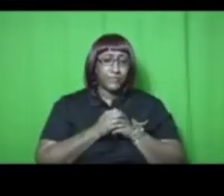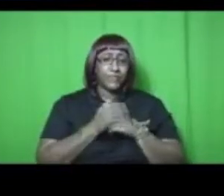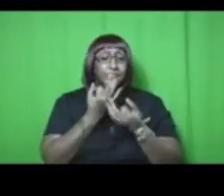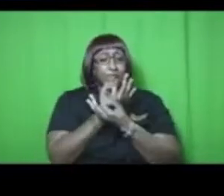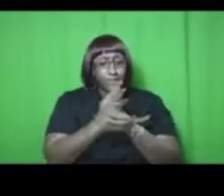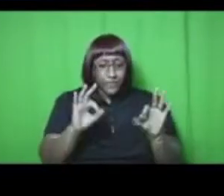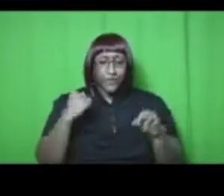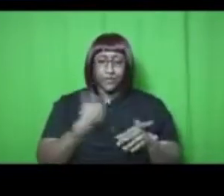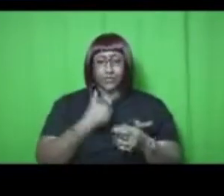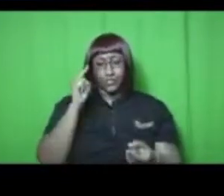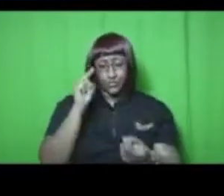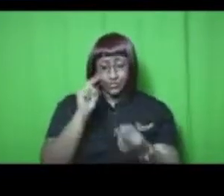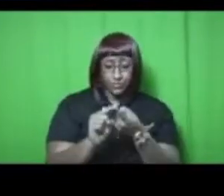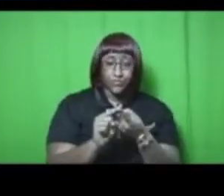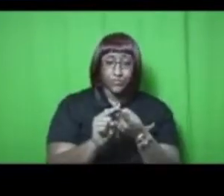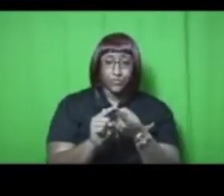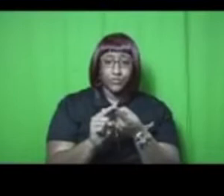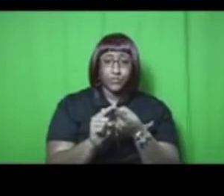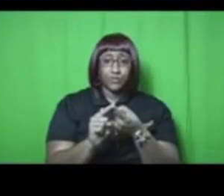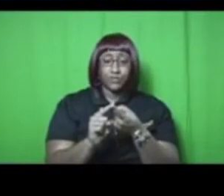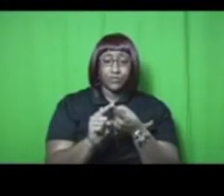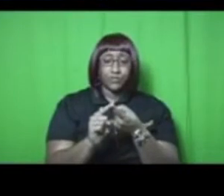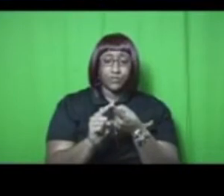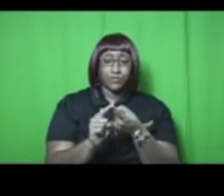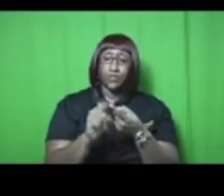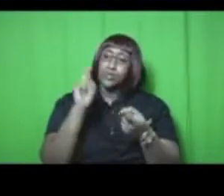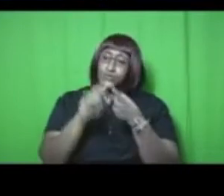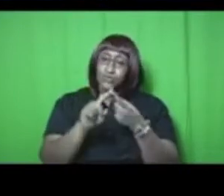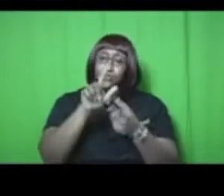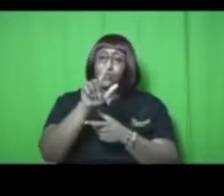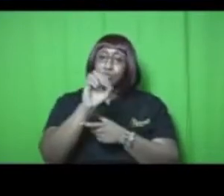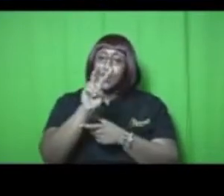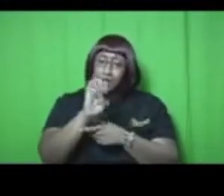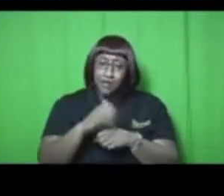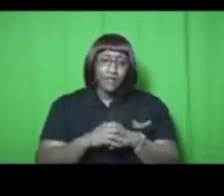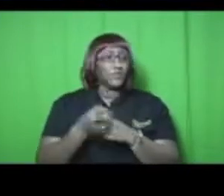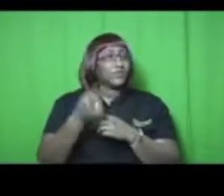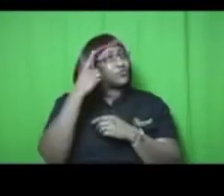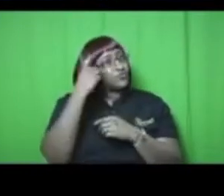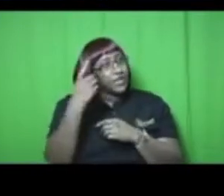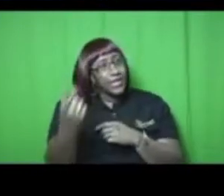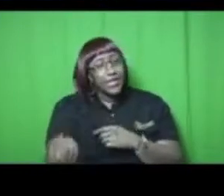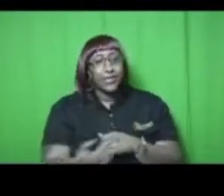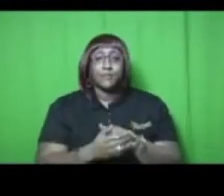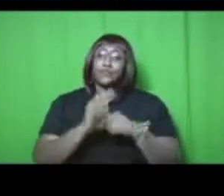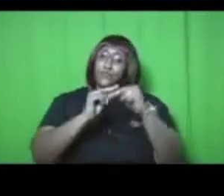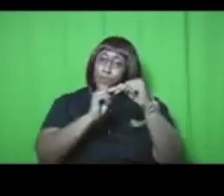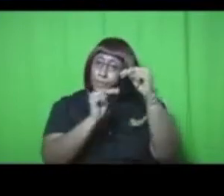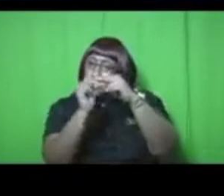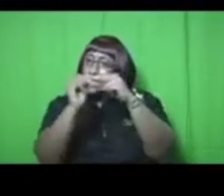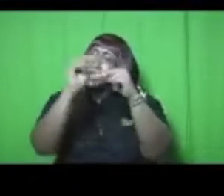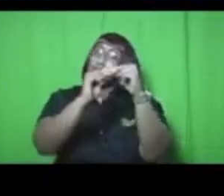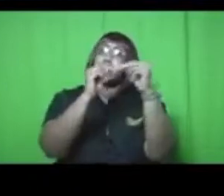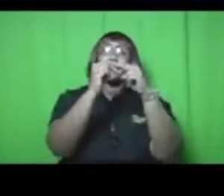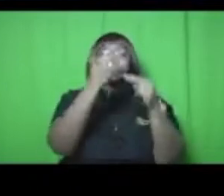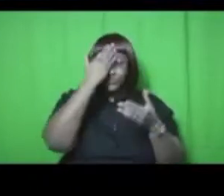us to free us to love, to dream, to build,